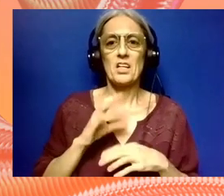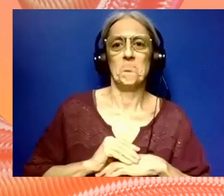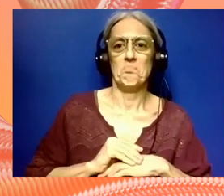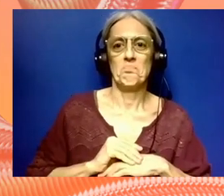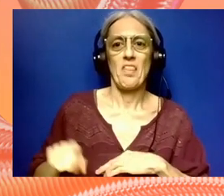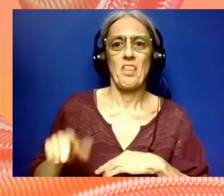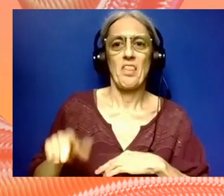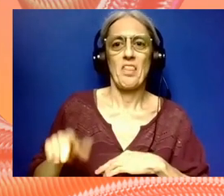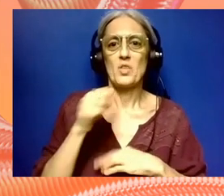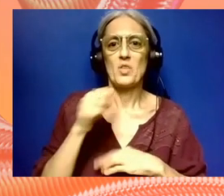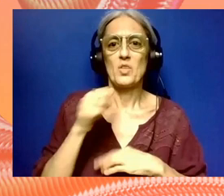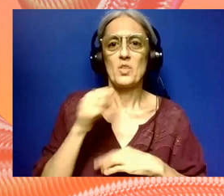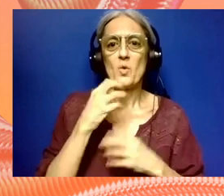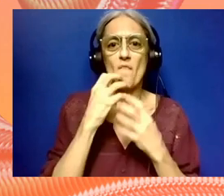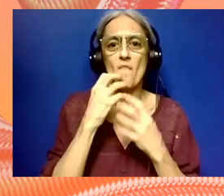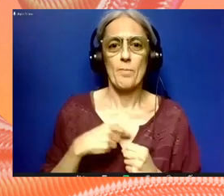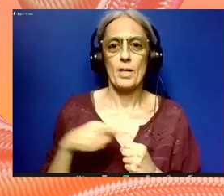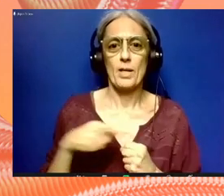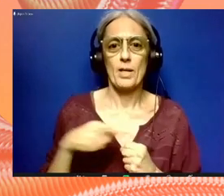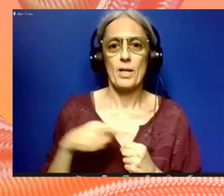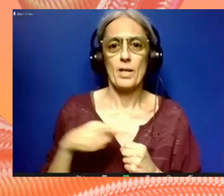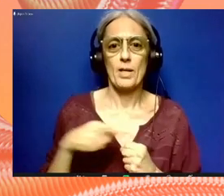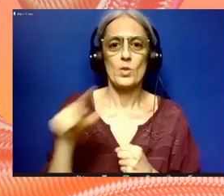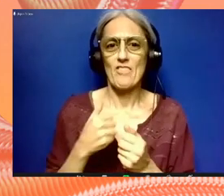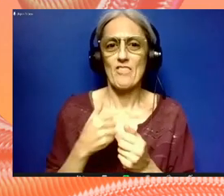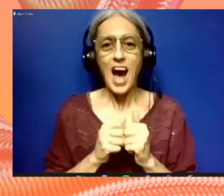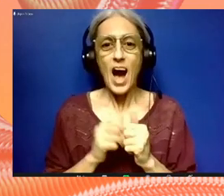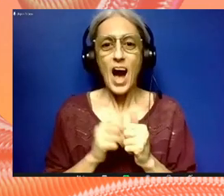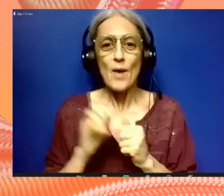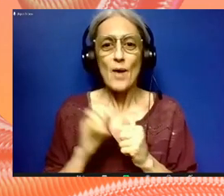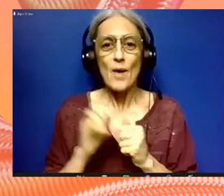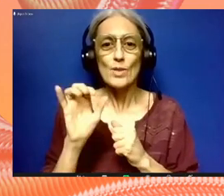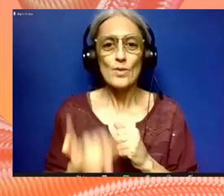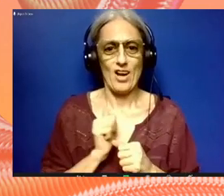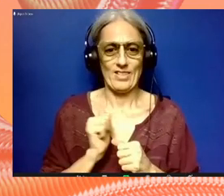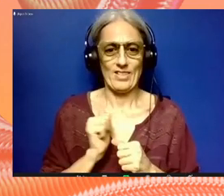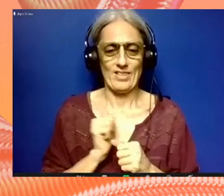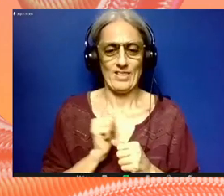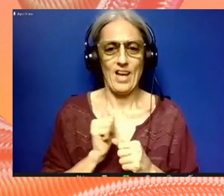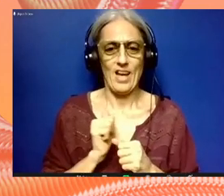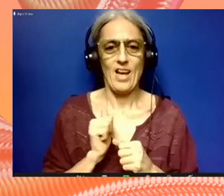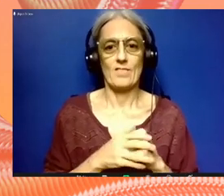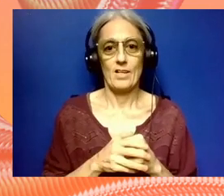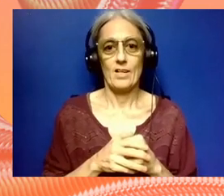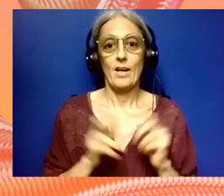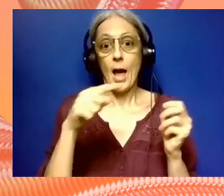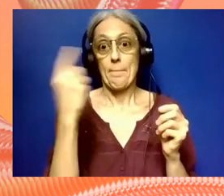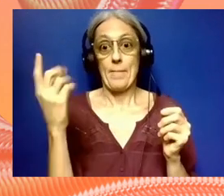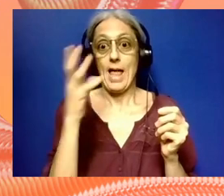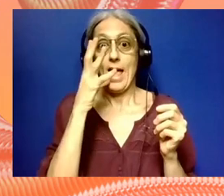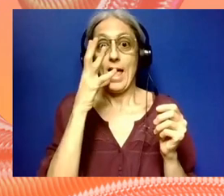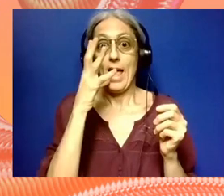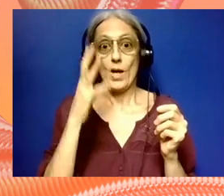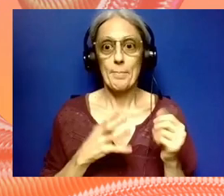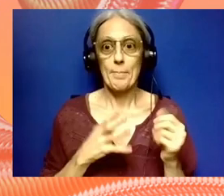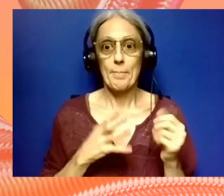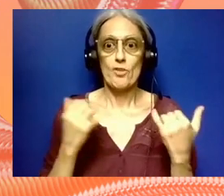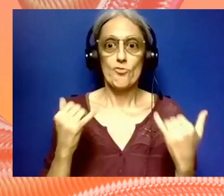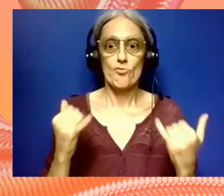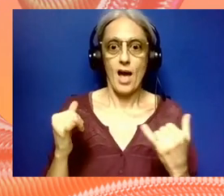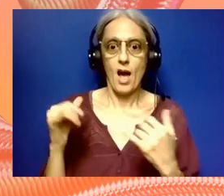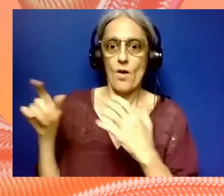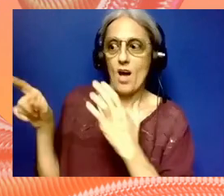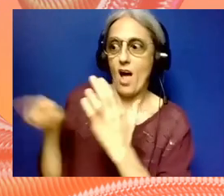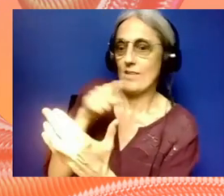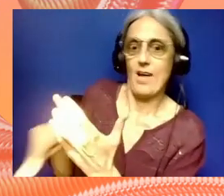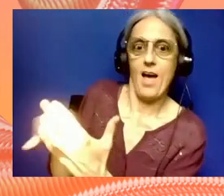for ourselves? You know, yeah, it's like, yeah, under attack. Like, it's like, oh, Black women, we're under attack. Trans women are under attack. It's